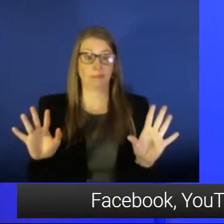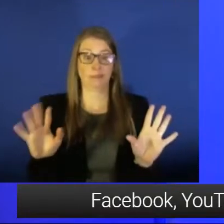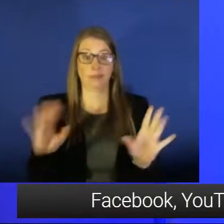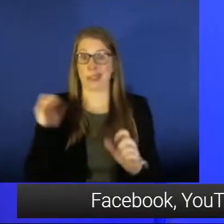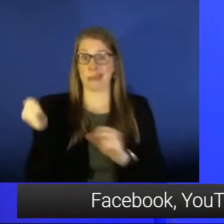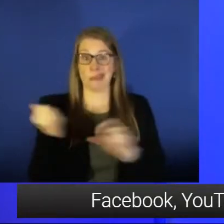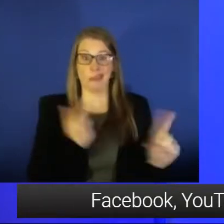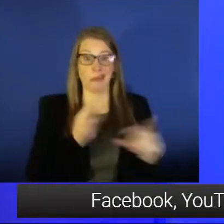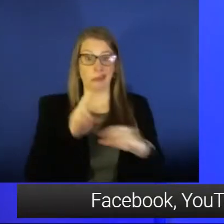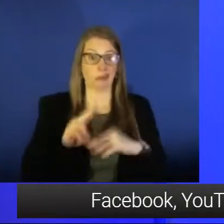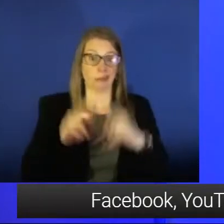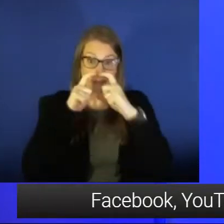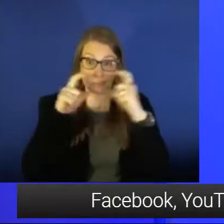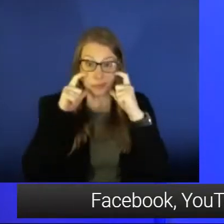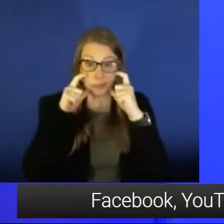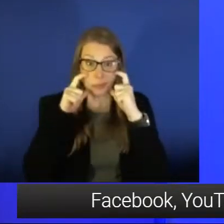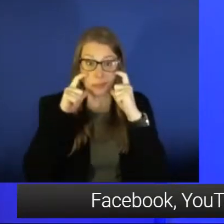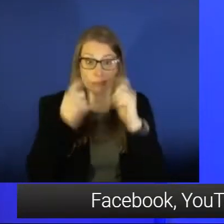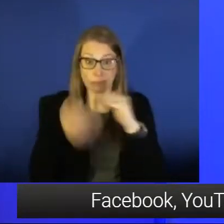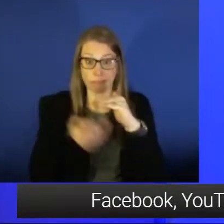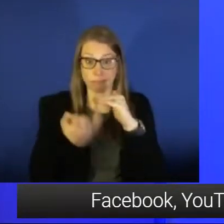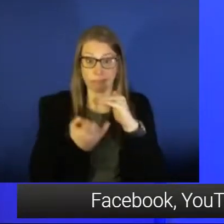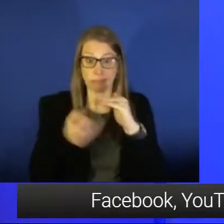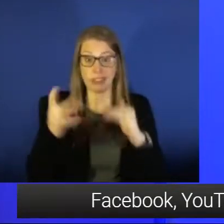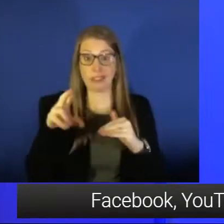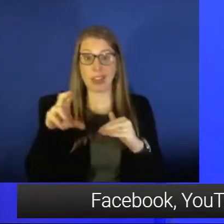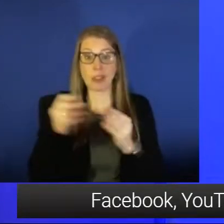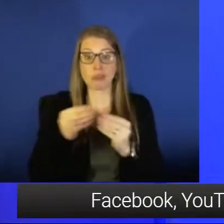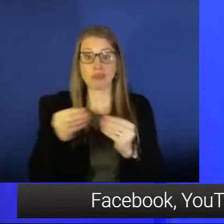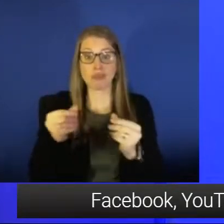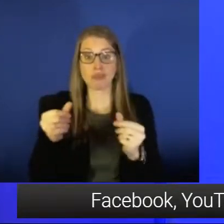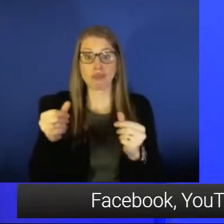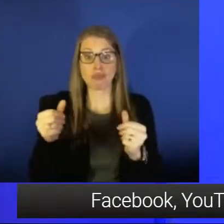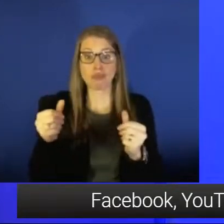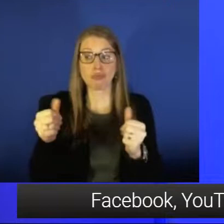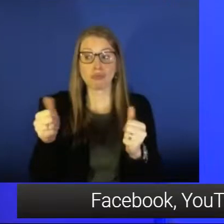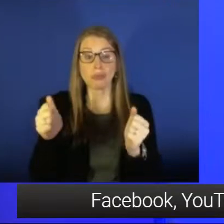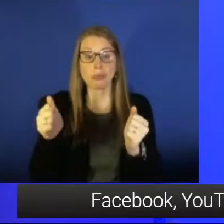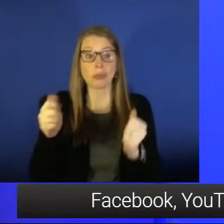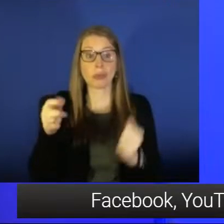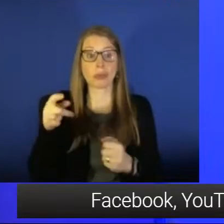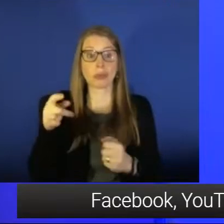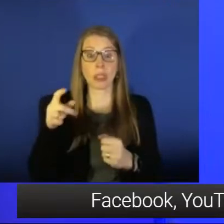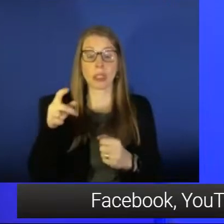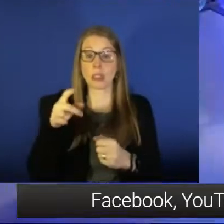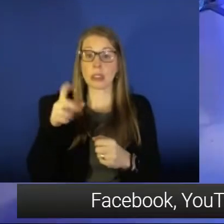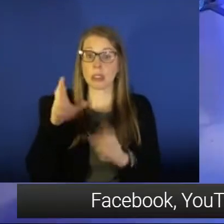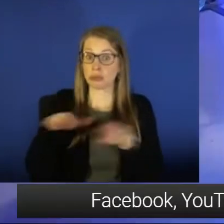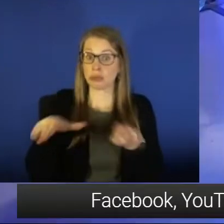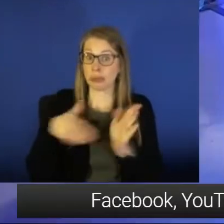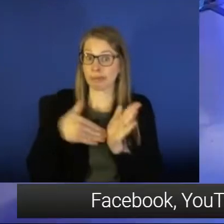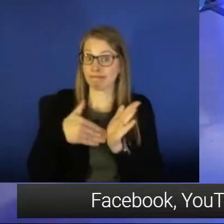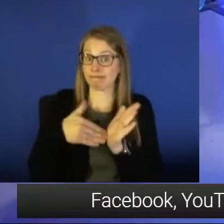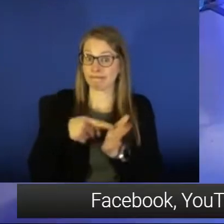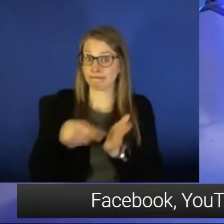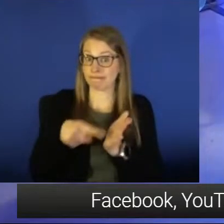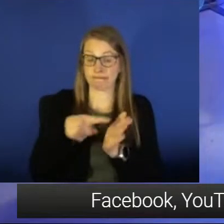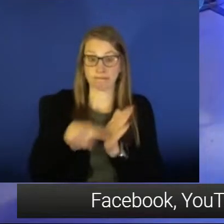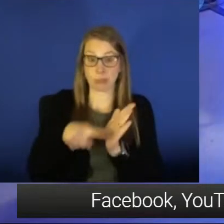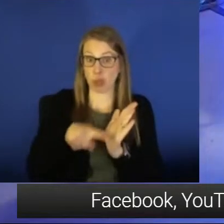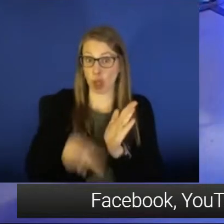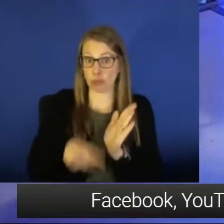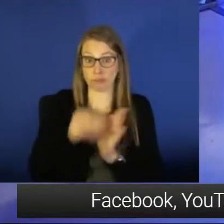and cloistered down, we didn't see these viruses. They went away. Look in the pediatric side. We didn't see RSV. Yeah, we didn't see any RSV for a while. We didn't see them at